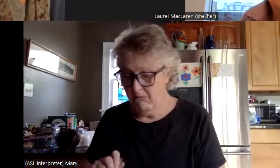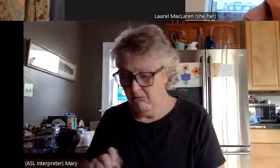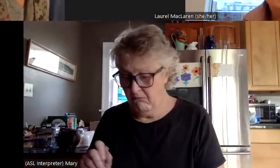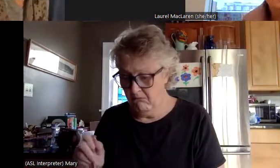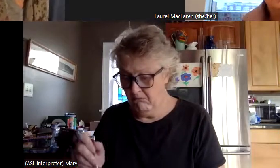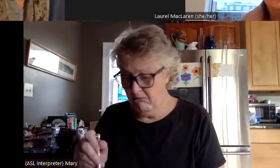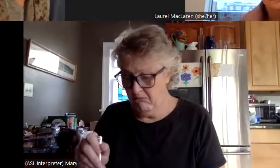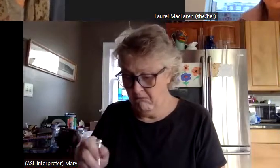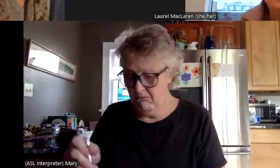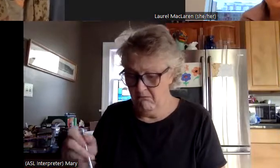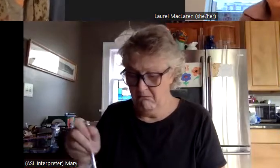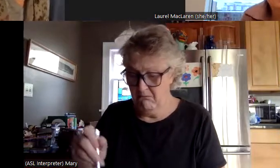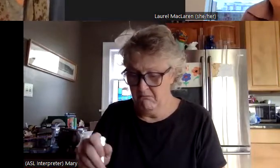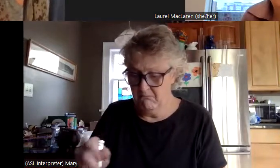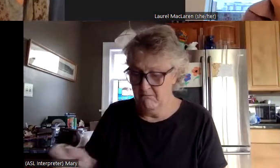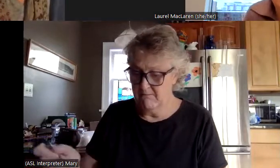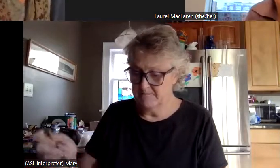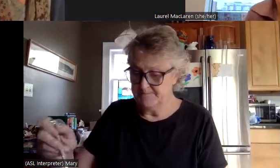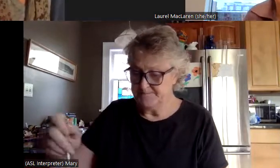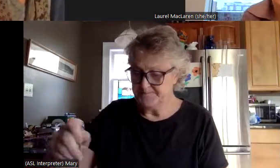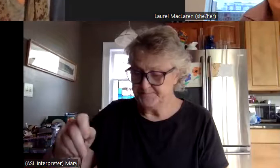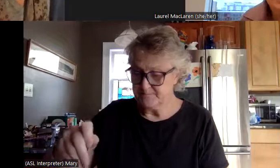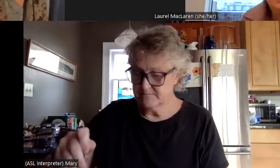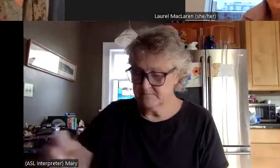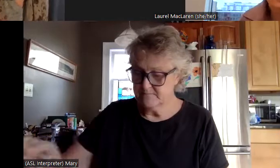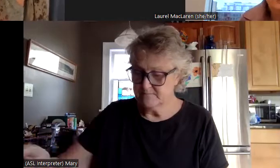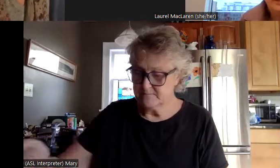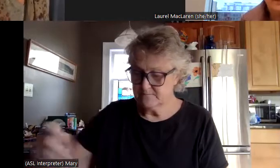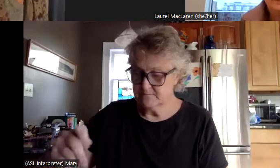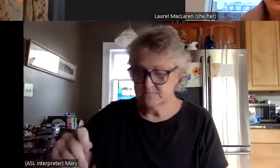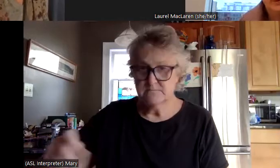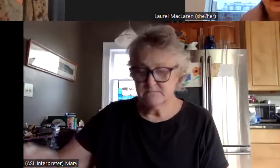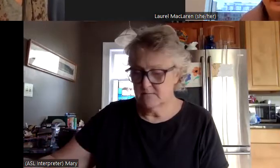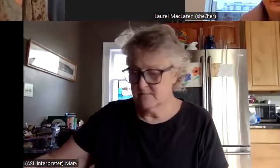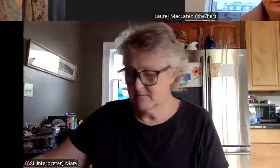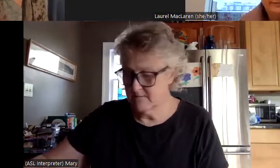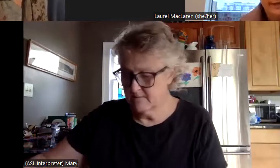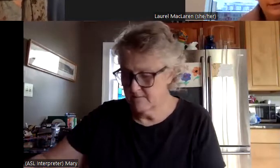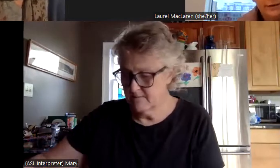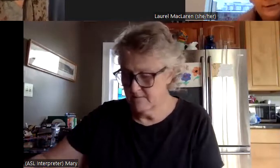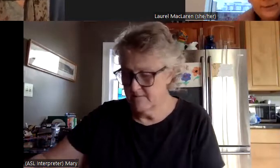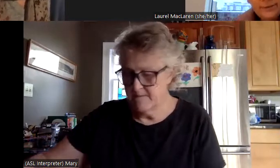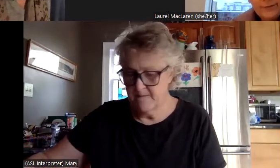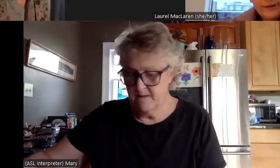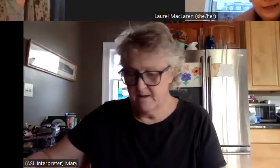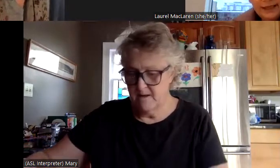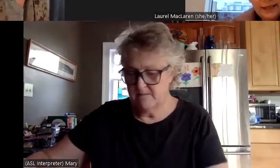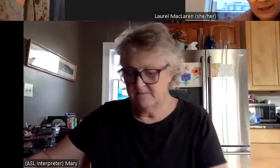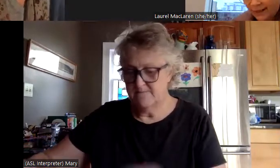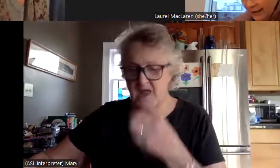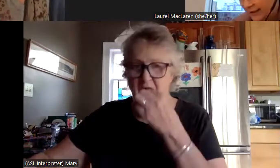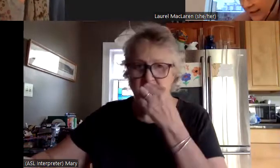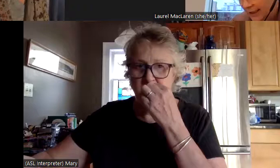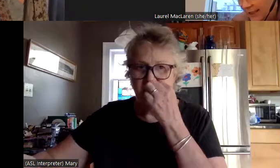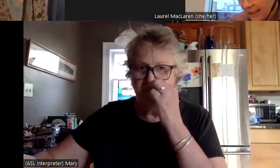4 very ripe avocados and smash it, mix it Oh, together, so and it even if it's brown, it doesn't matter. still